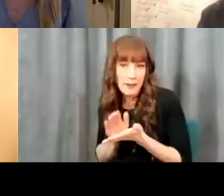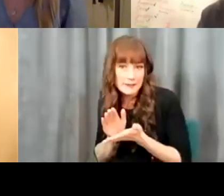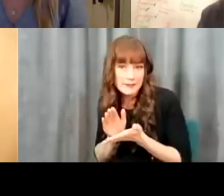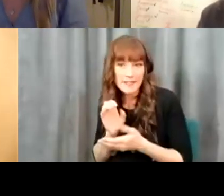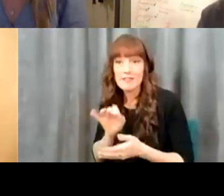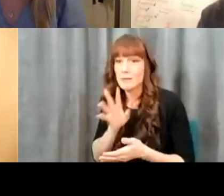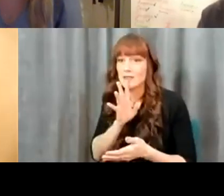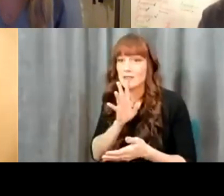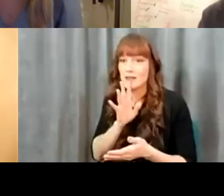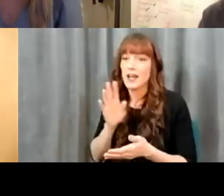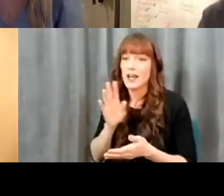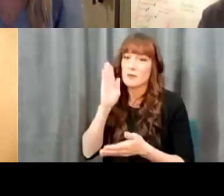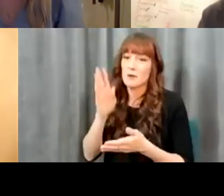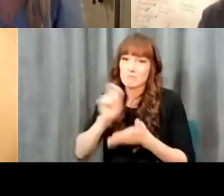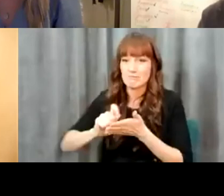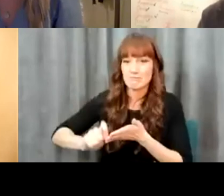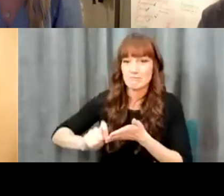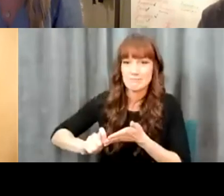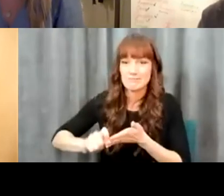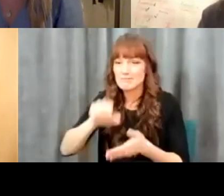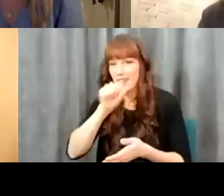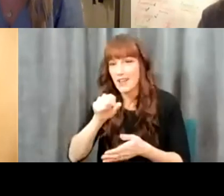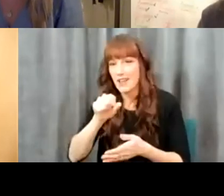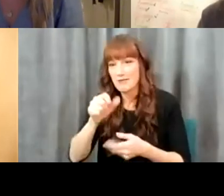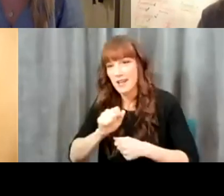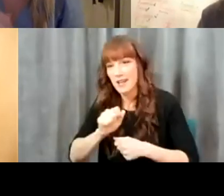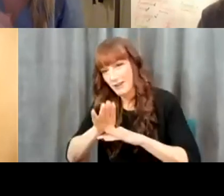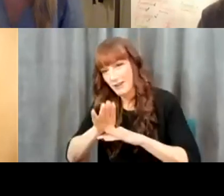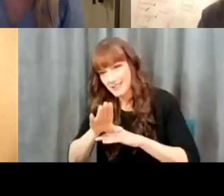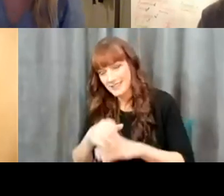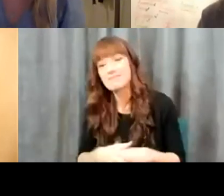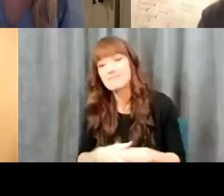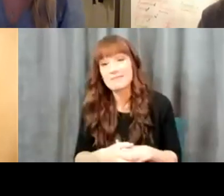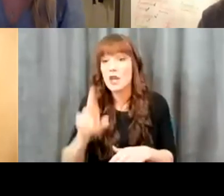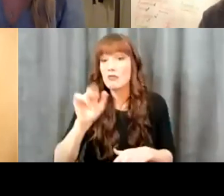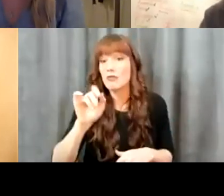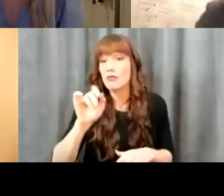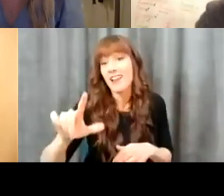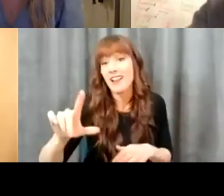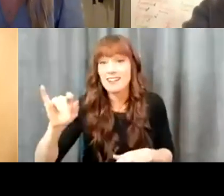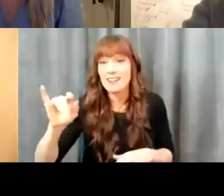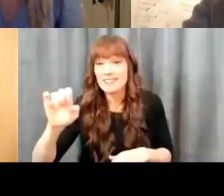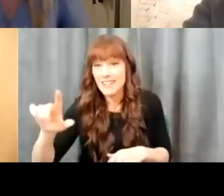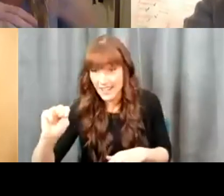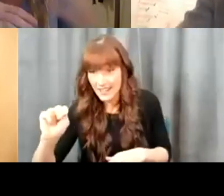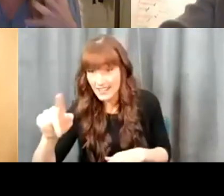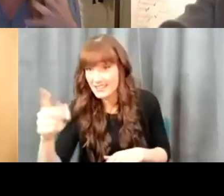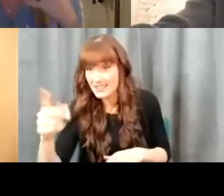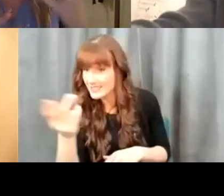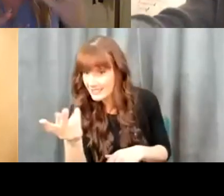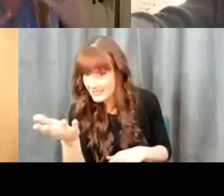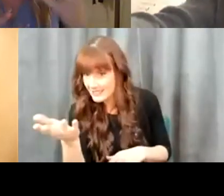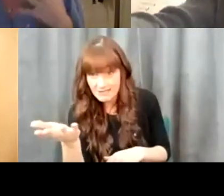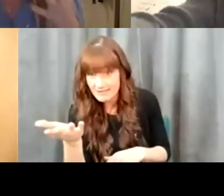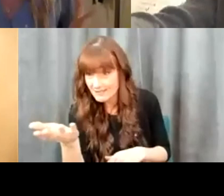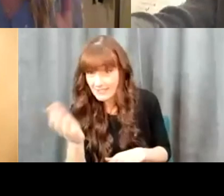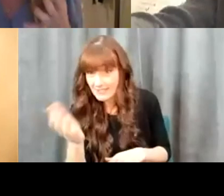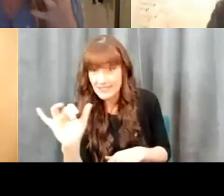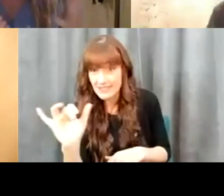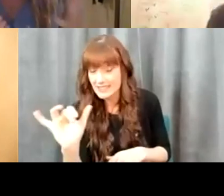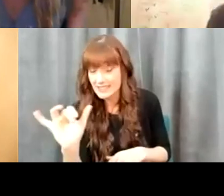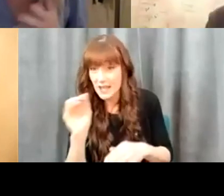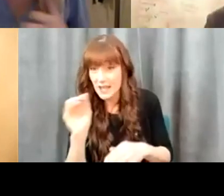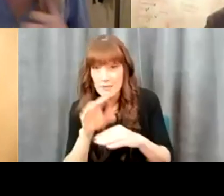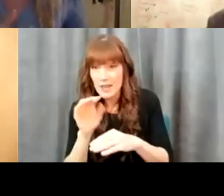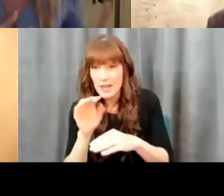talk, I'm going to put in a script. So I love that advice that you have. And Randall and Dan, kind of on the same